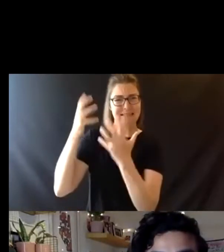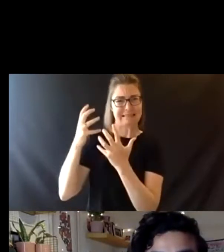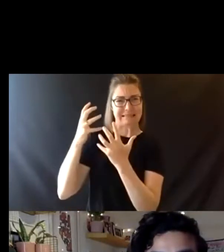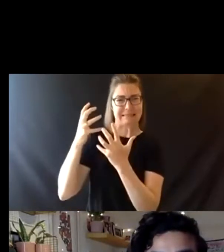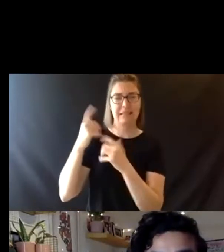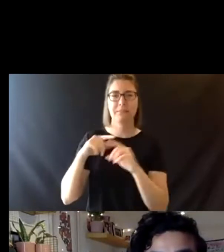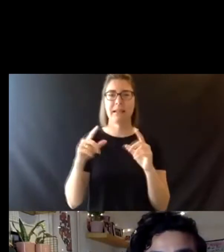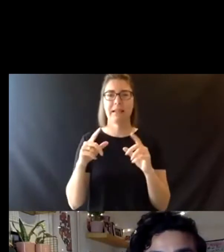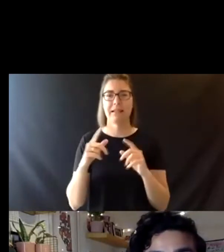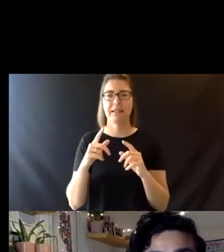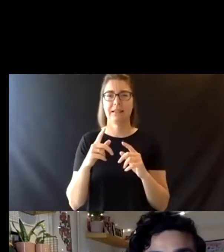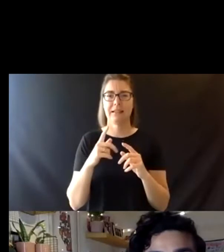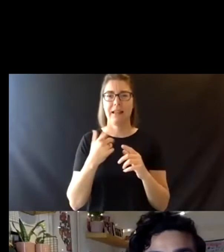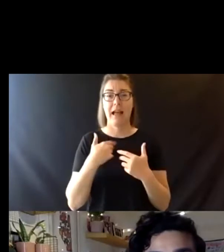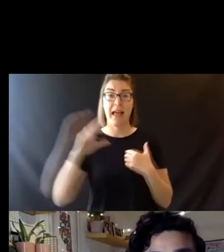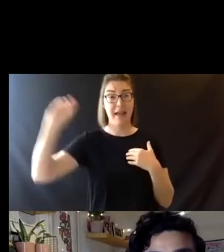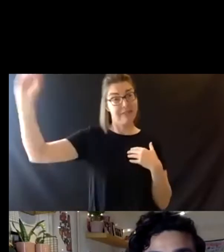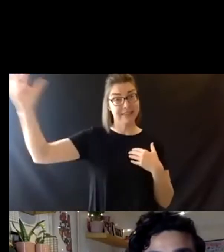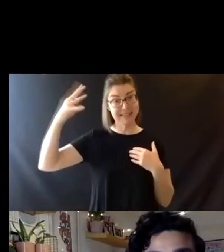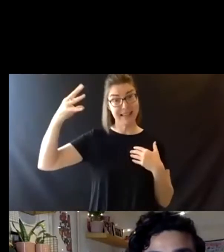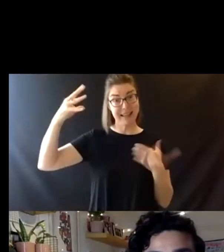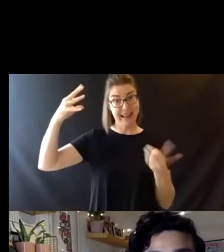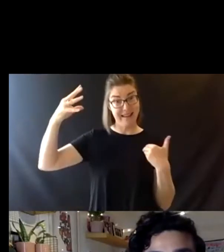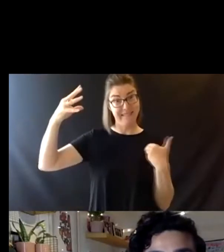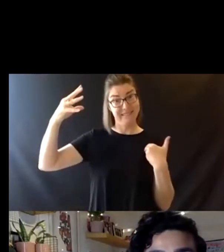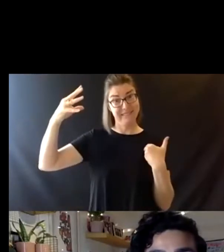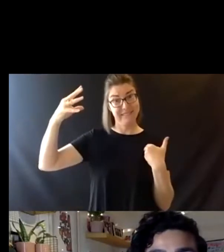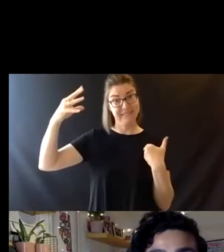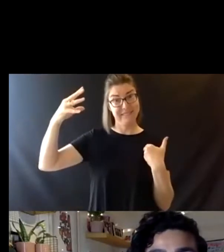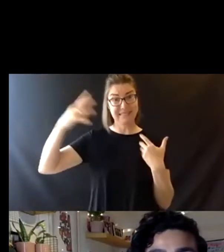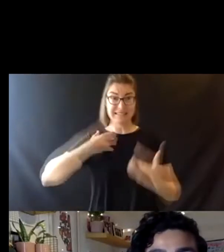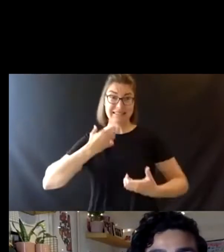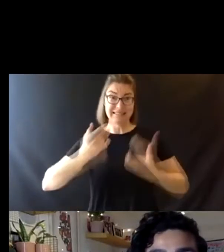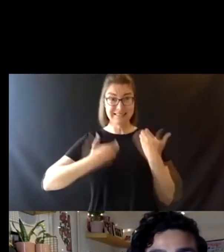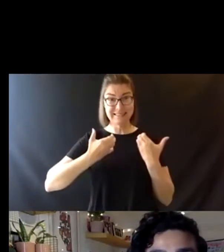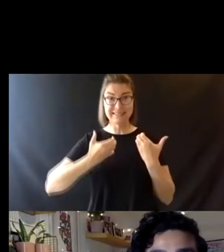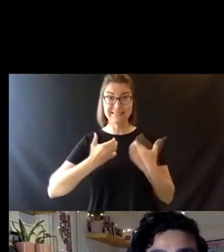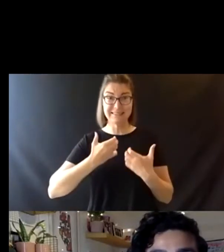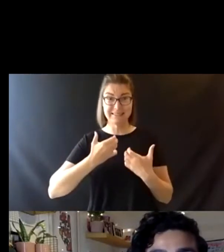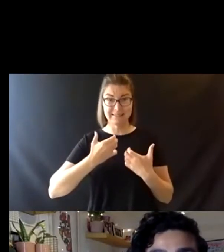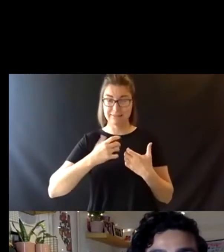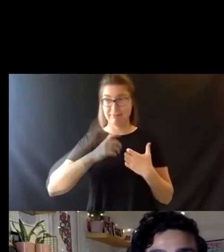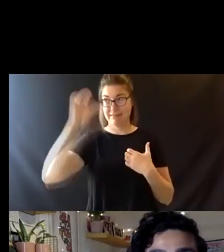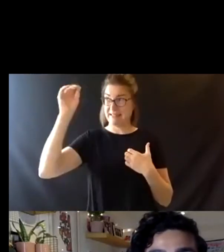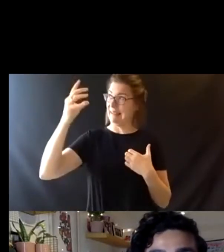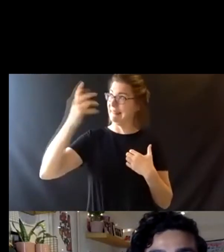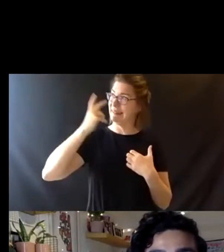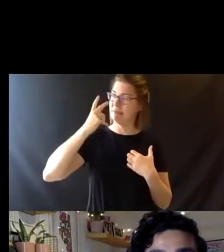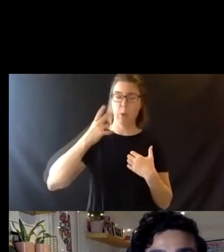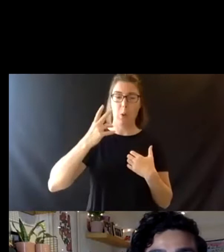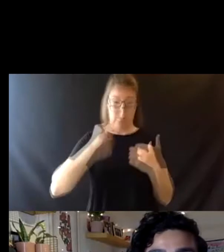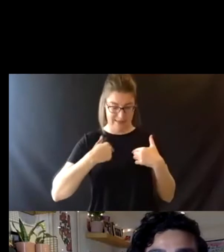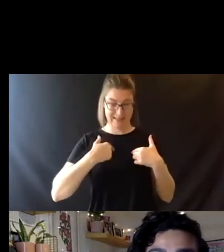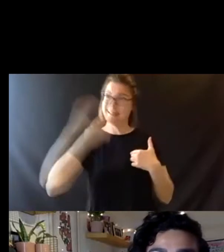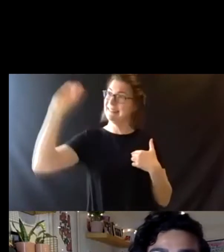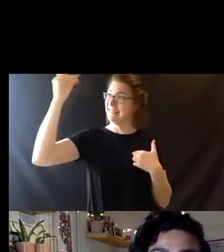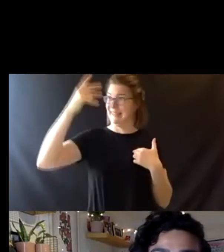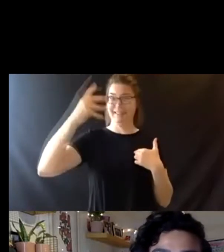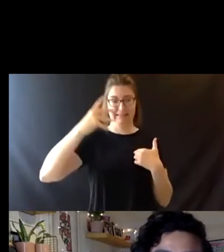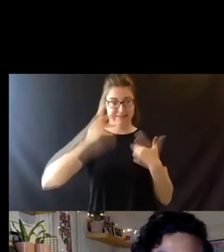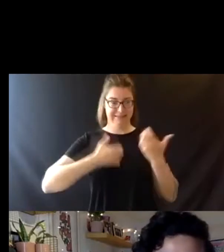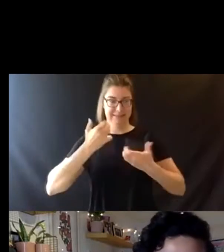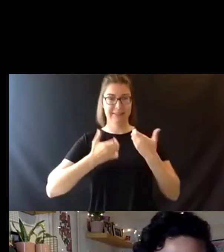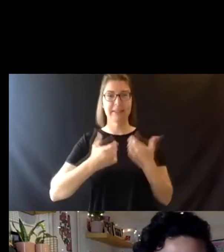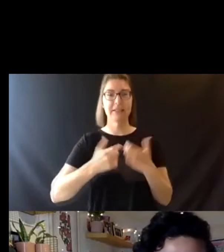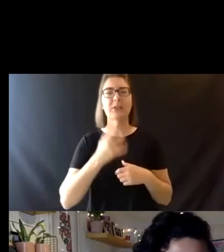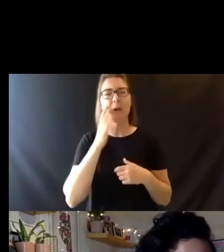assured that I do have a sunny and energizing demeanor either way. So a little bit about me,